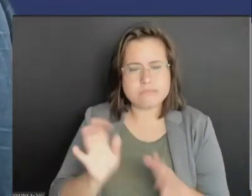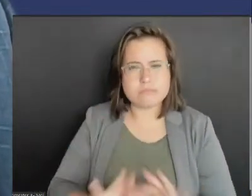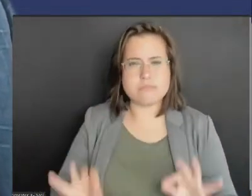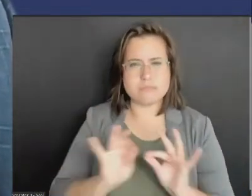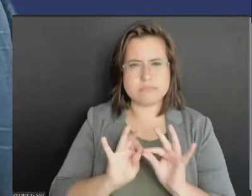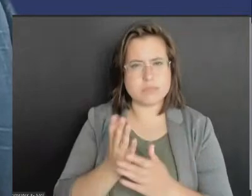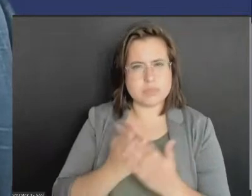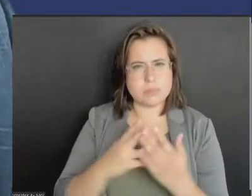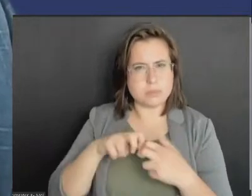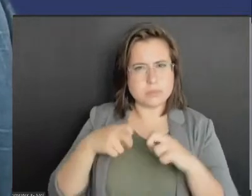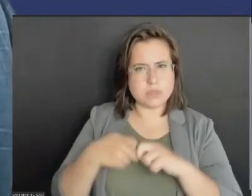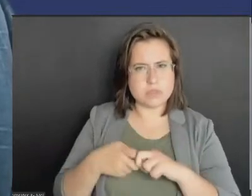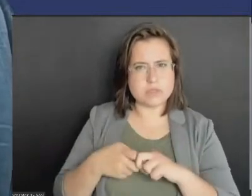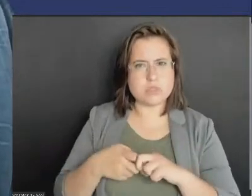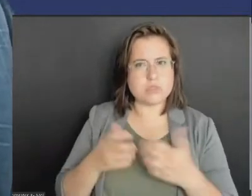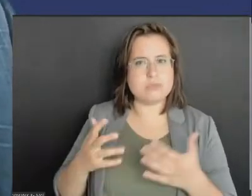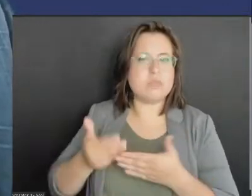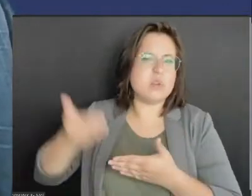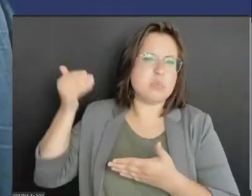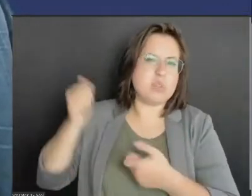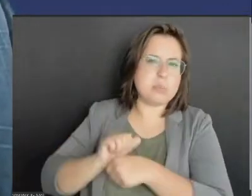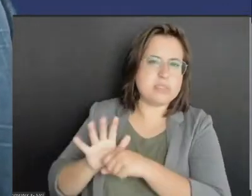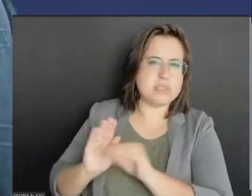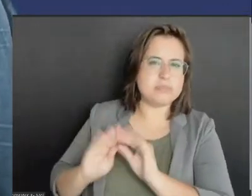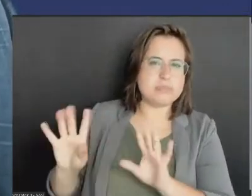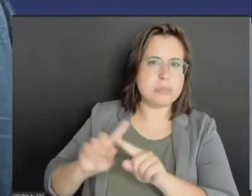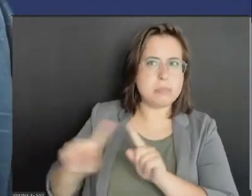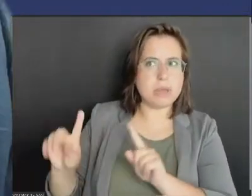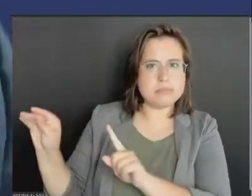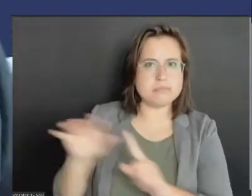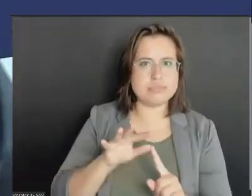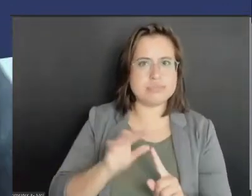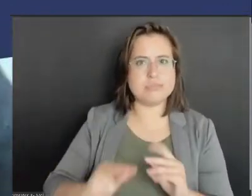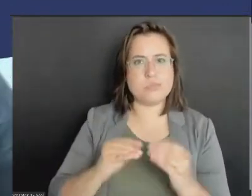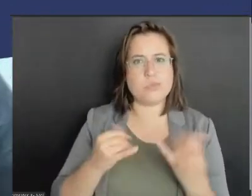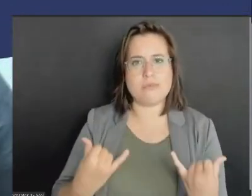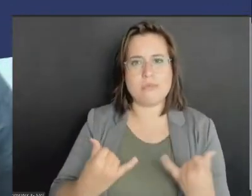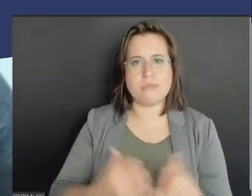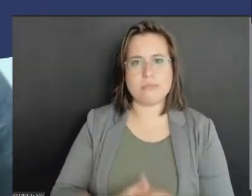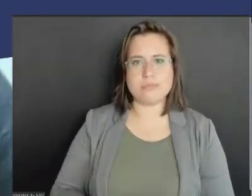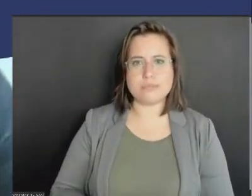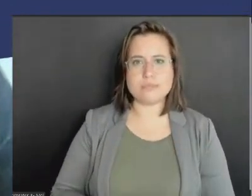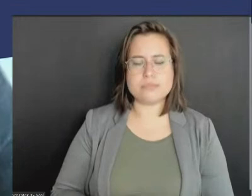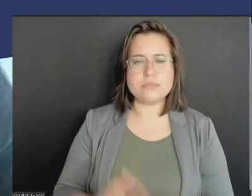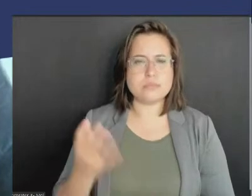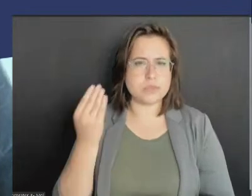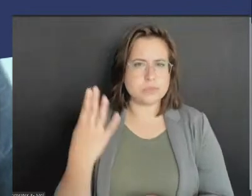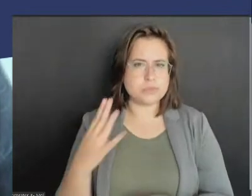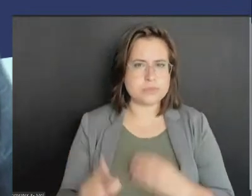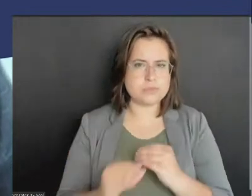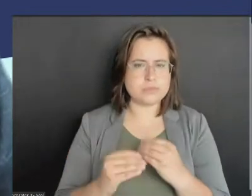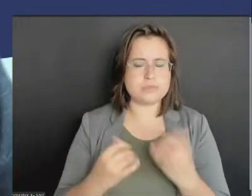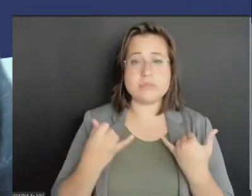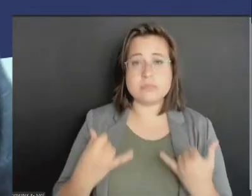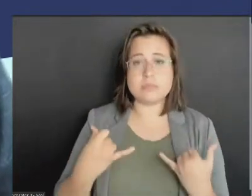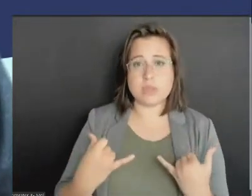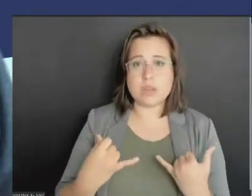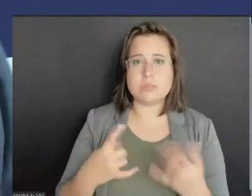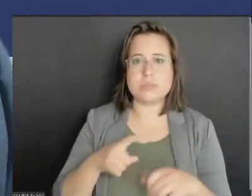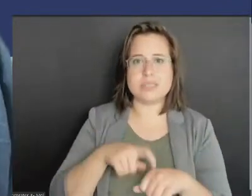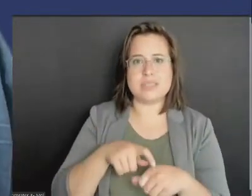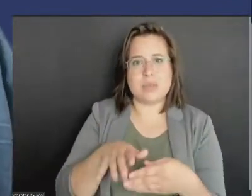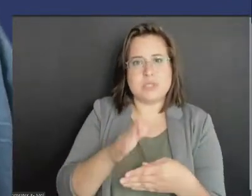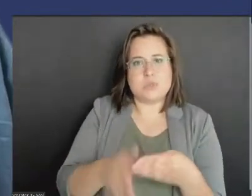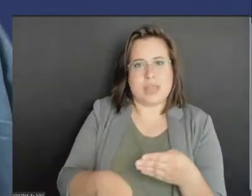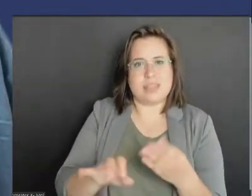issues were already pre-pandemic, but they've been highlighted. And so I just want to say that also it really is time to end the stigma